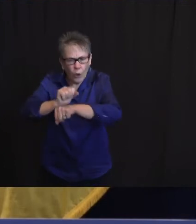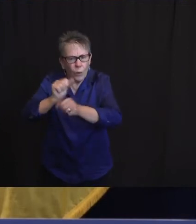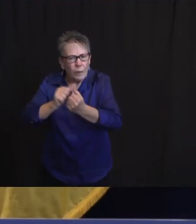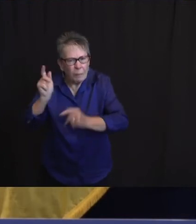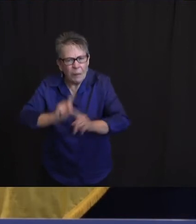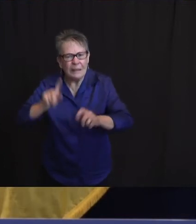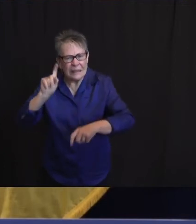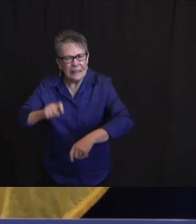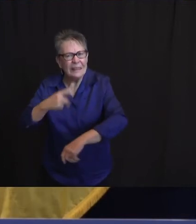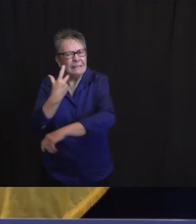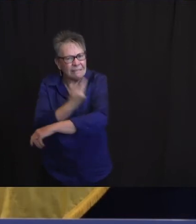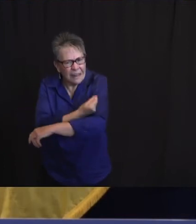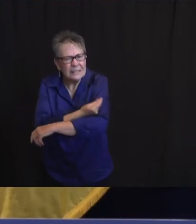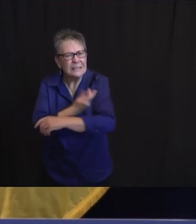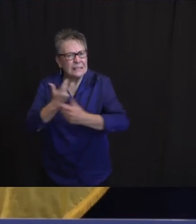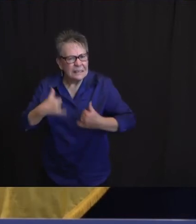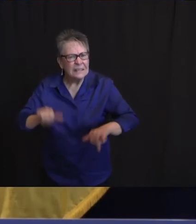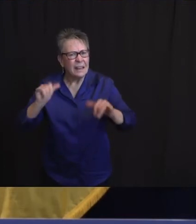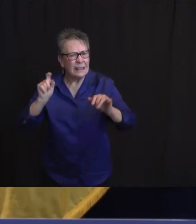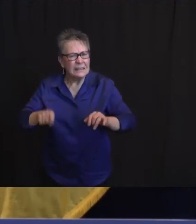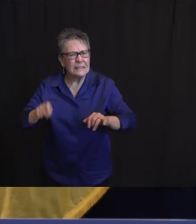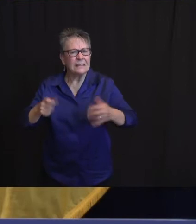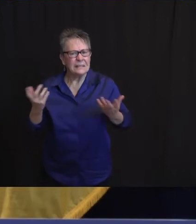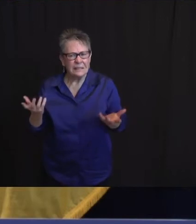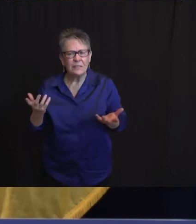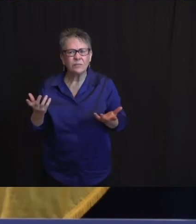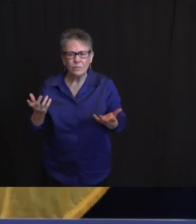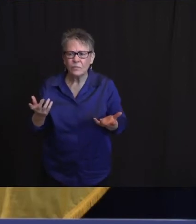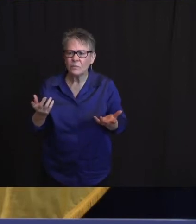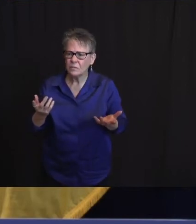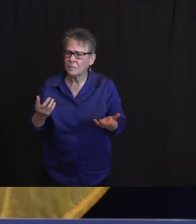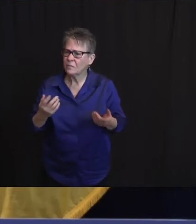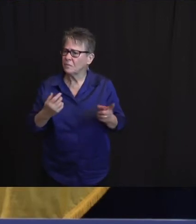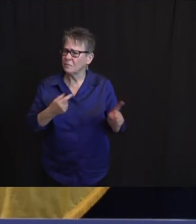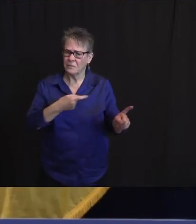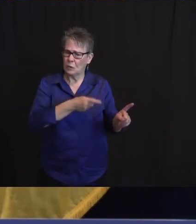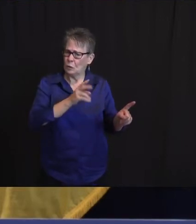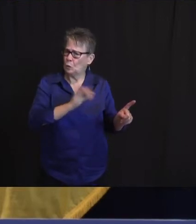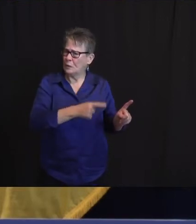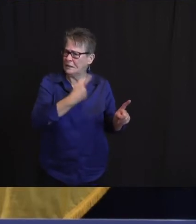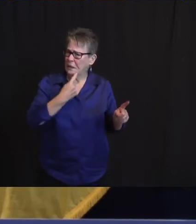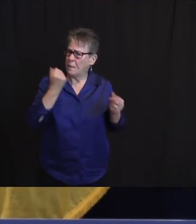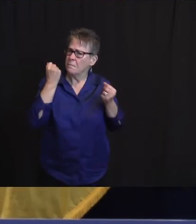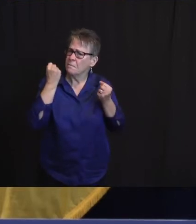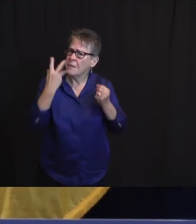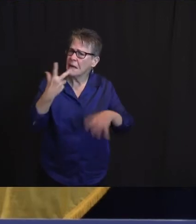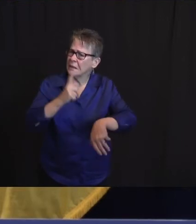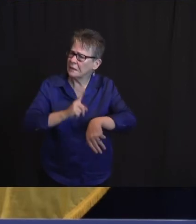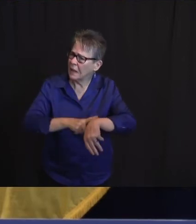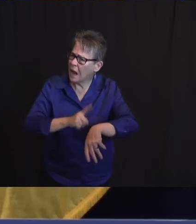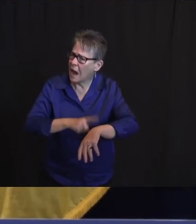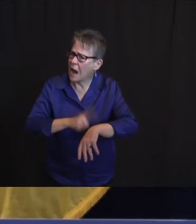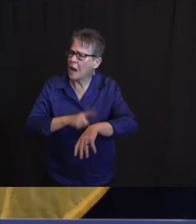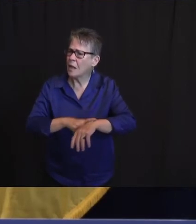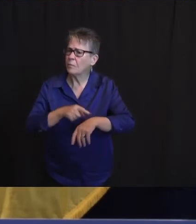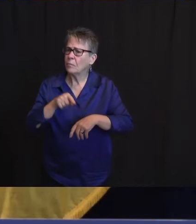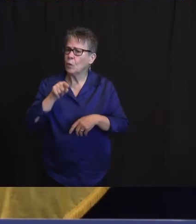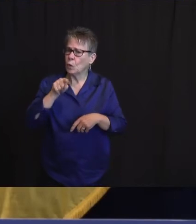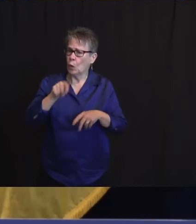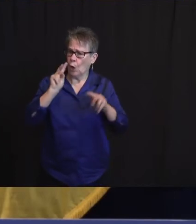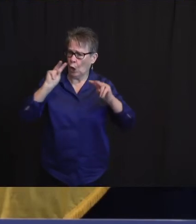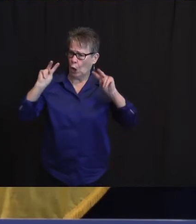systems. And Judy said this many times. I've begun to amplify it many times as well. If you look at our capacities, we